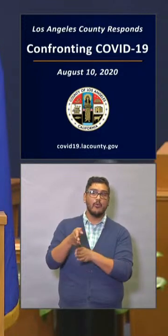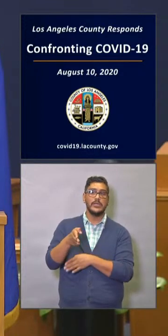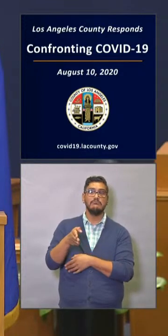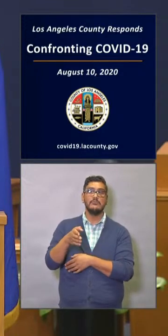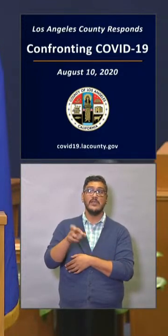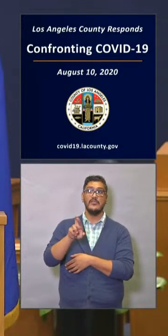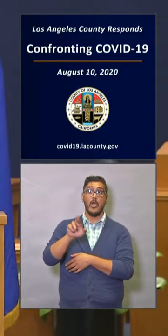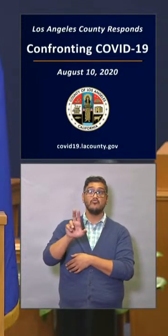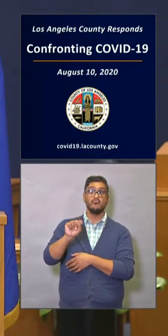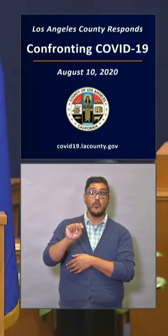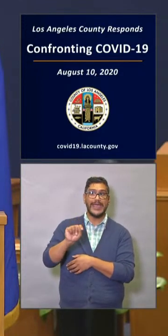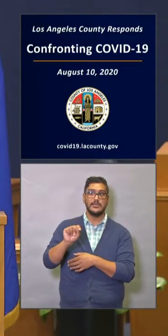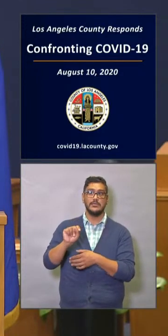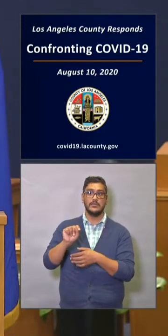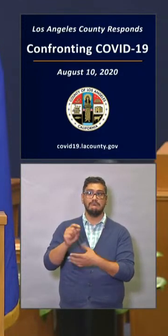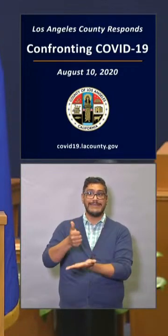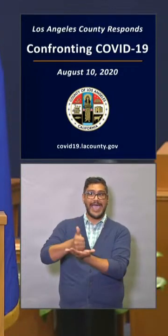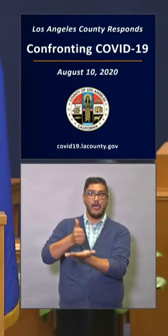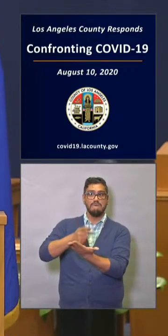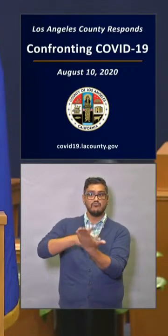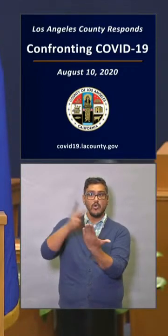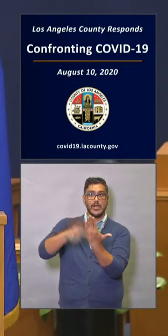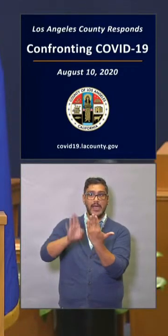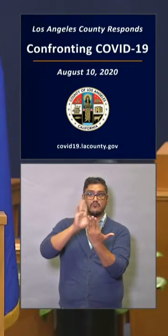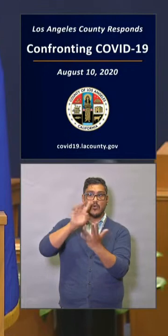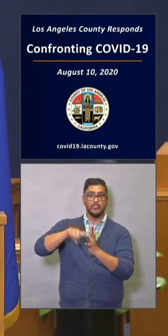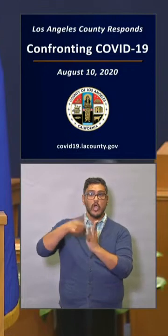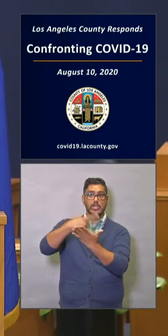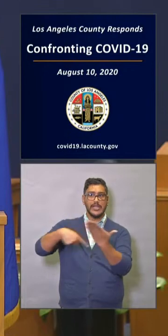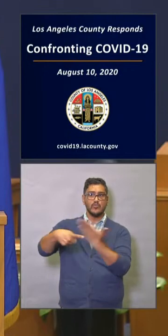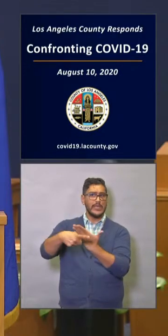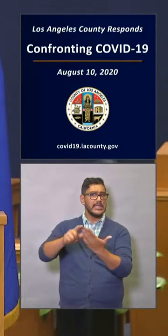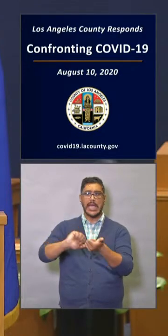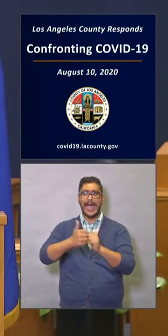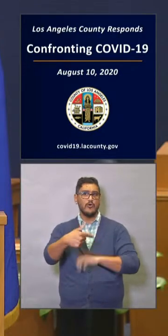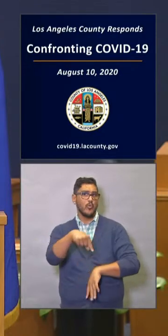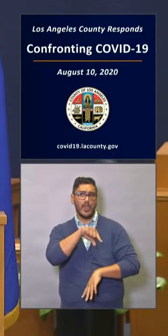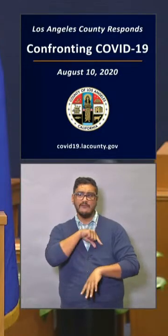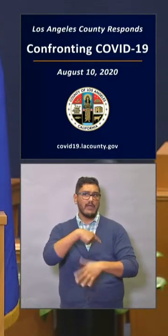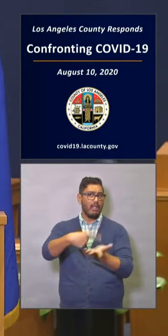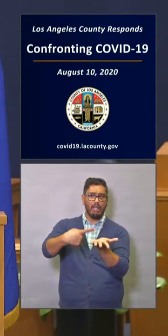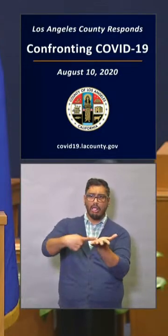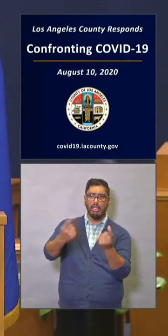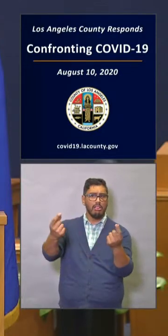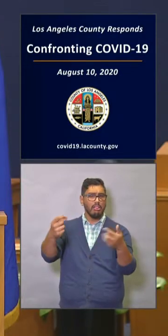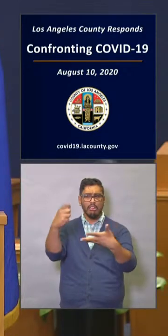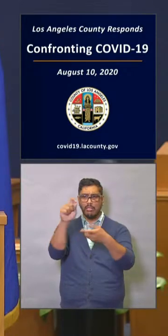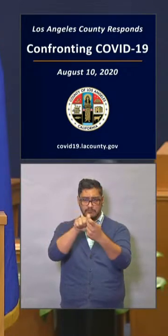relief program that's launching next week, who would qualify, how they can do that, just some of the details.